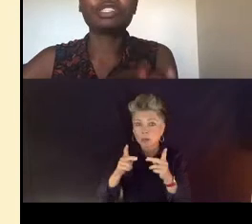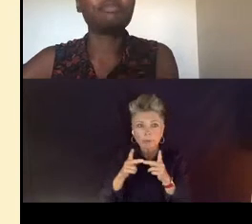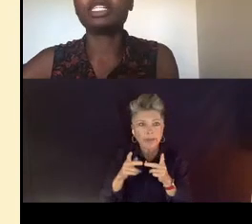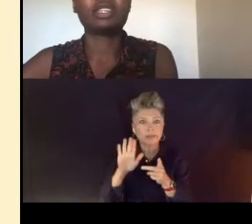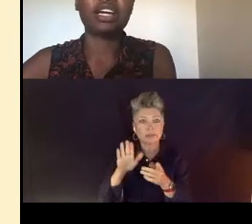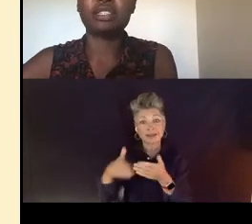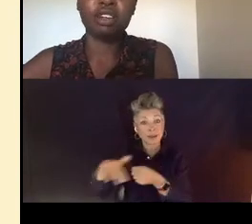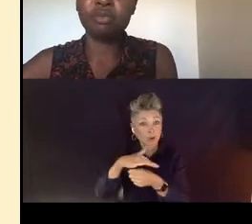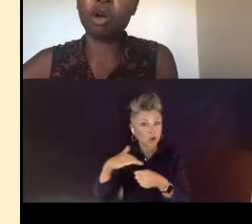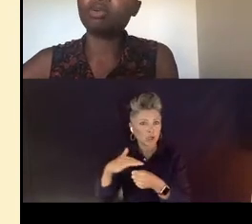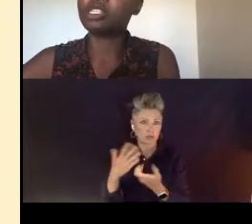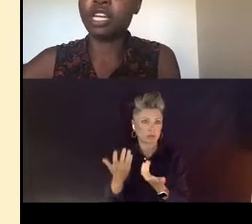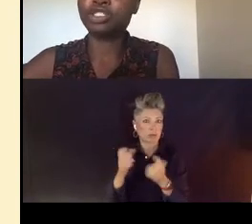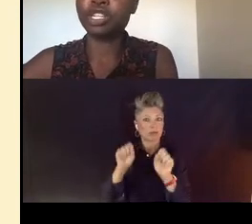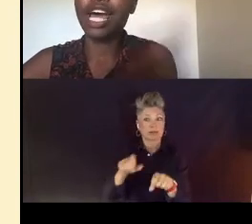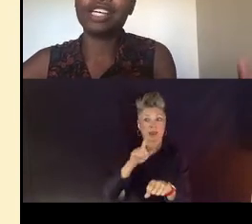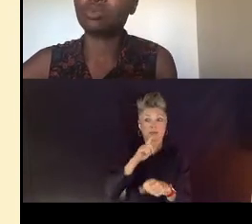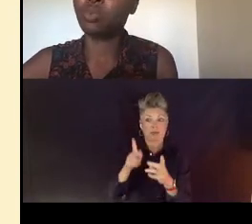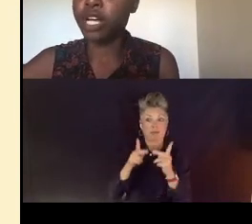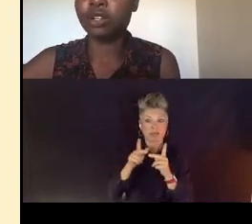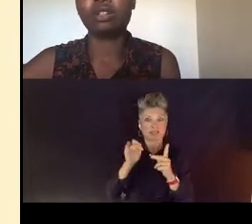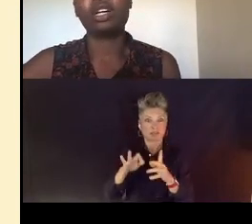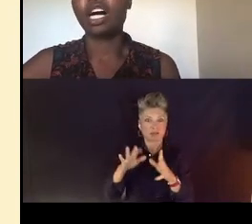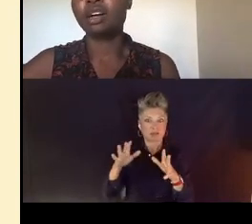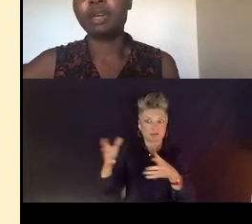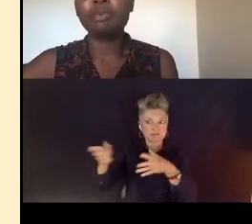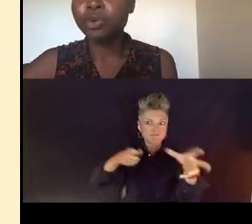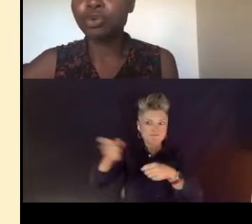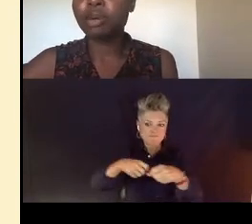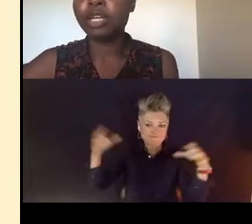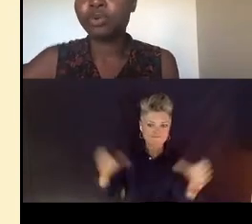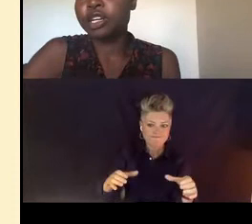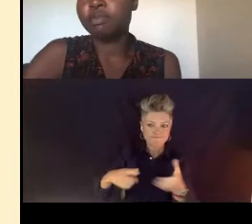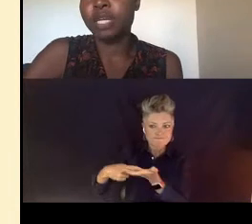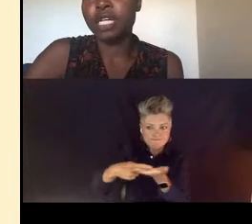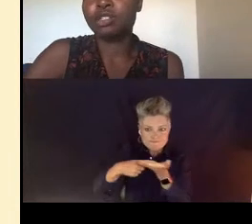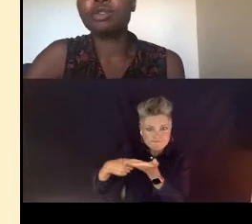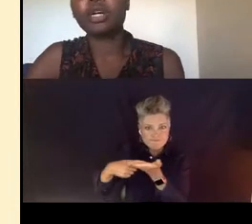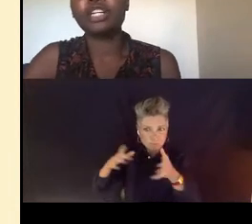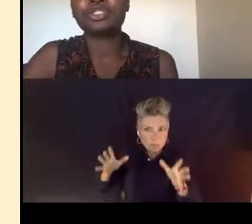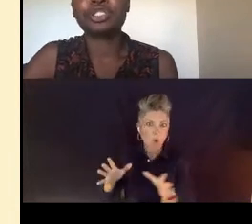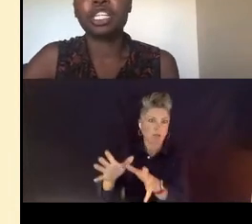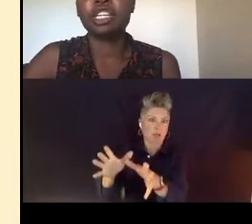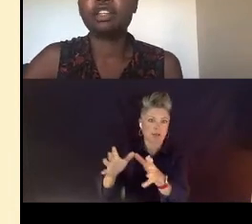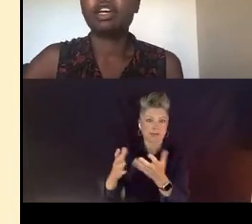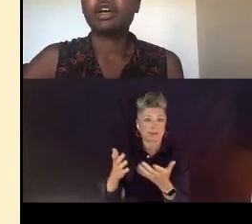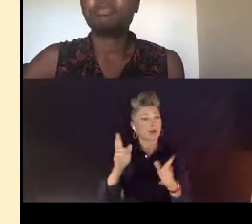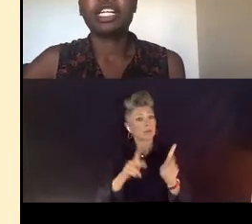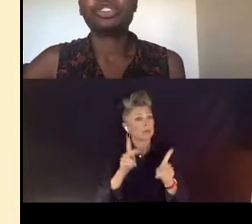those can be sites of mobilization as well. People who normally wouldn't be super interested